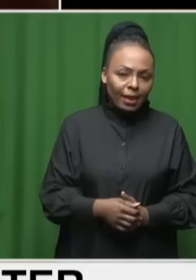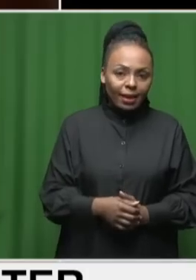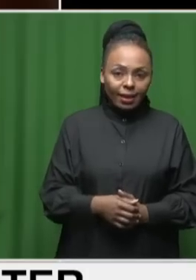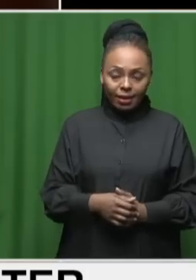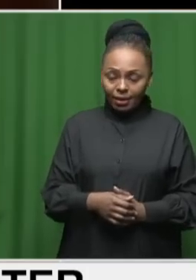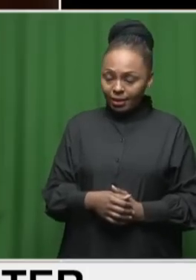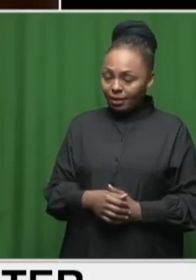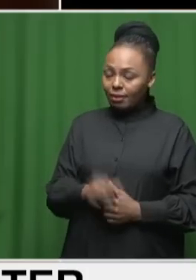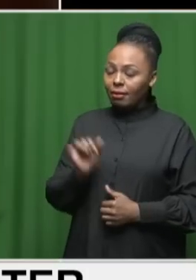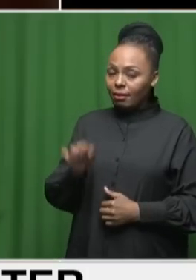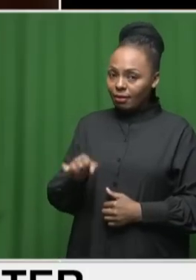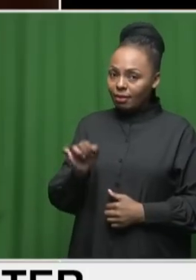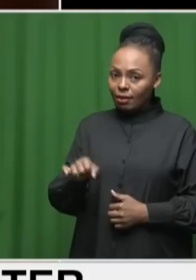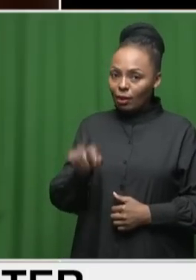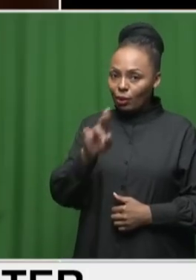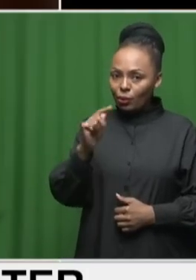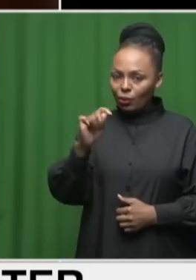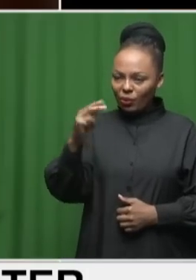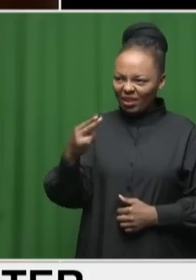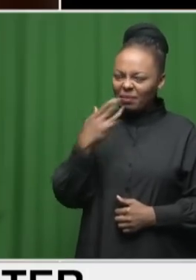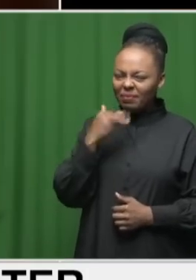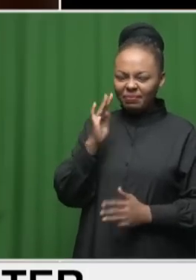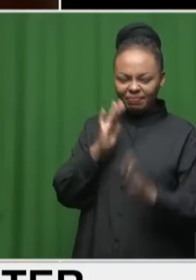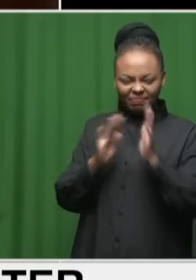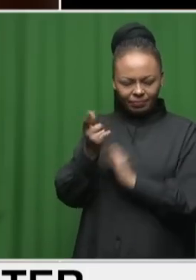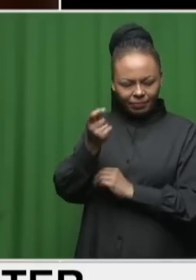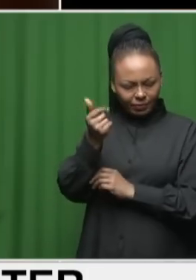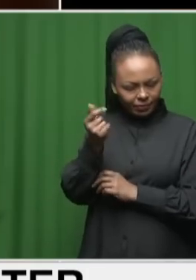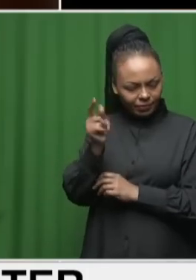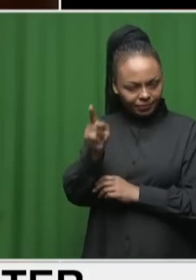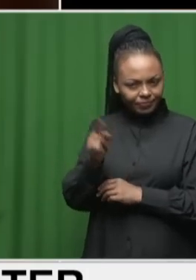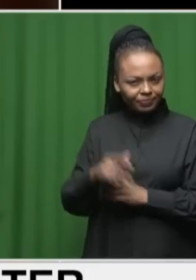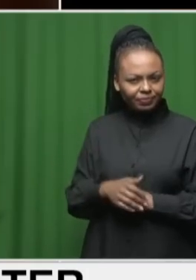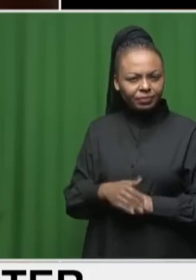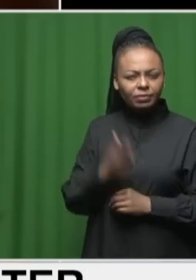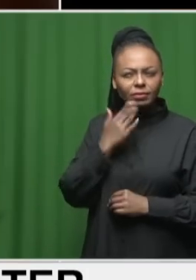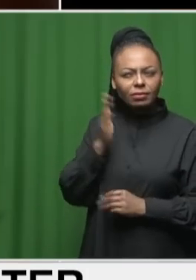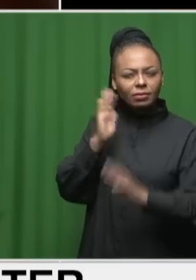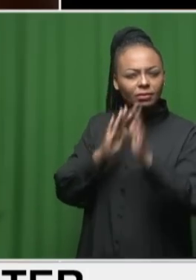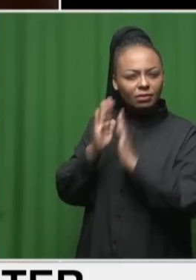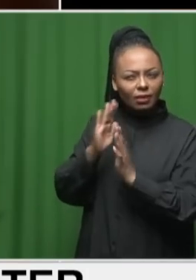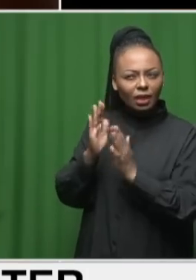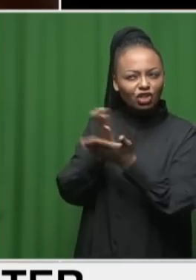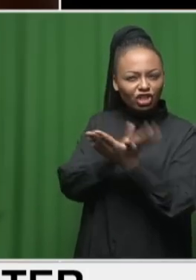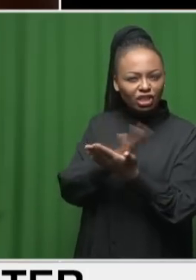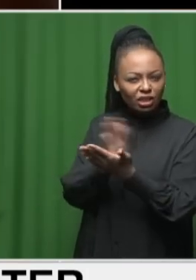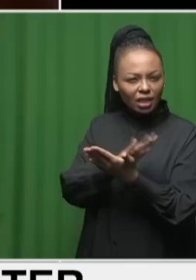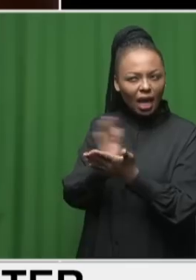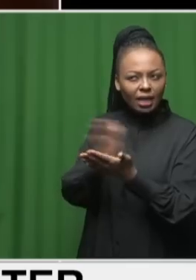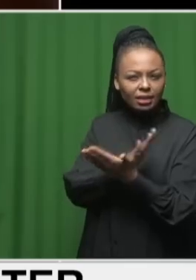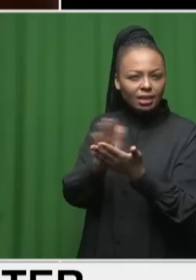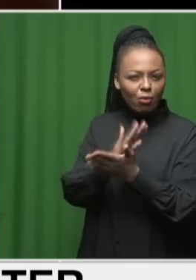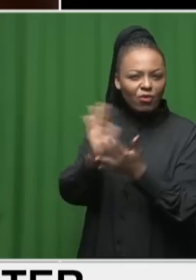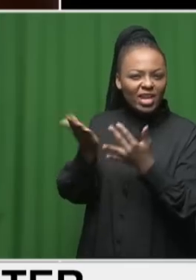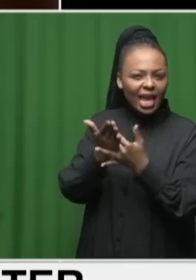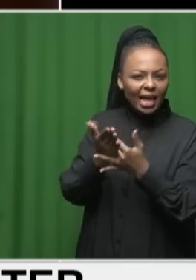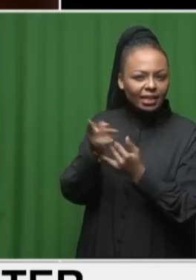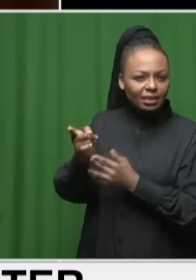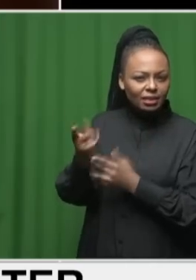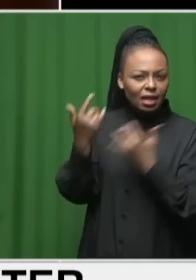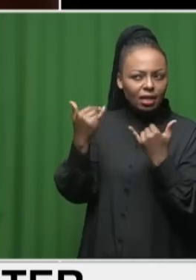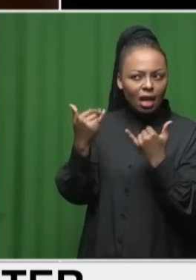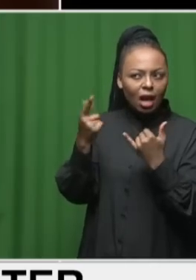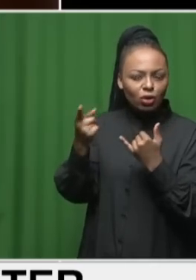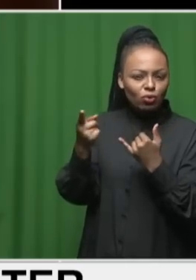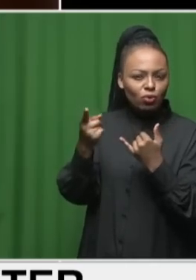will, Ruth, just indulge us for a second and maybe share with us, some of the cases that stand out for